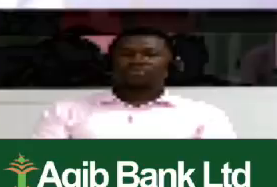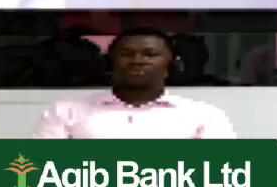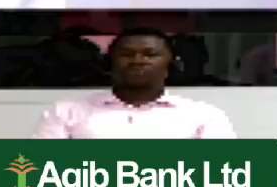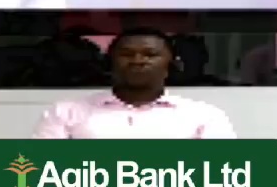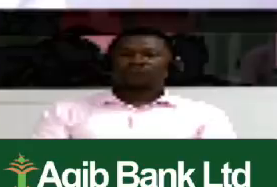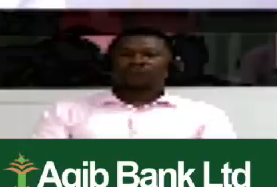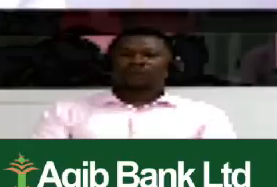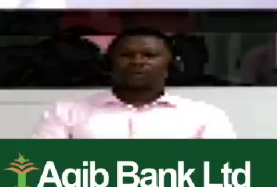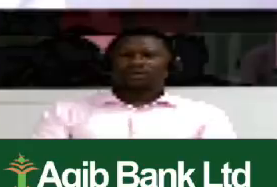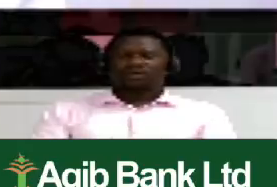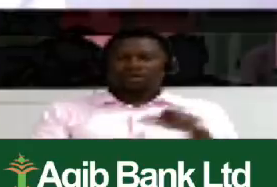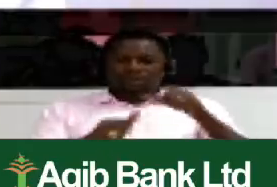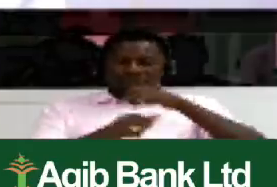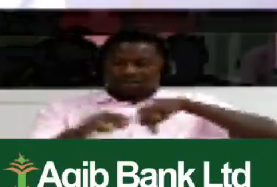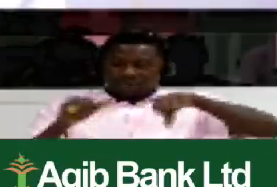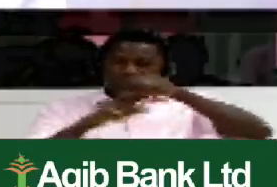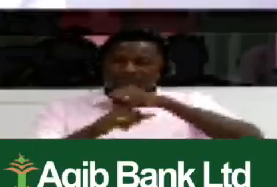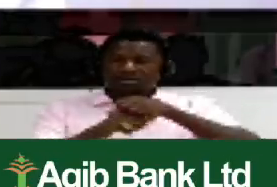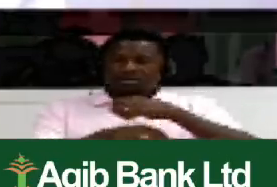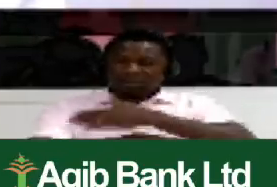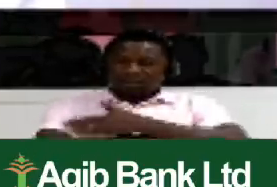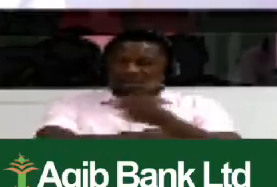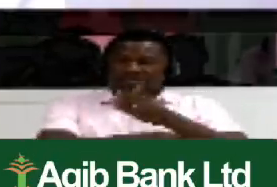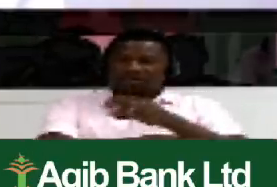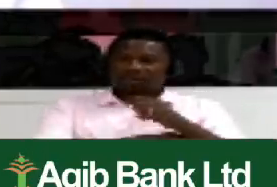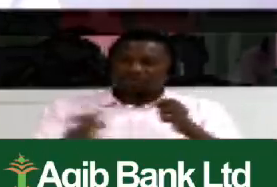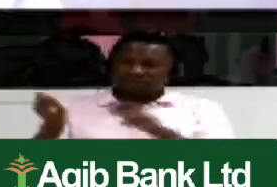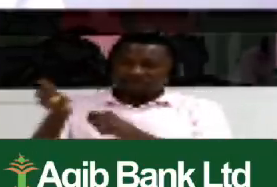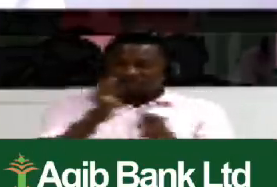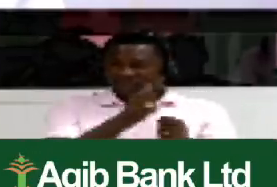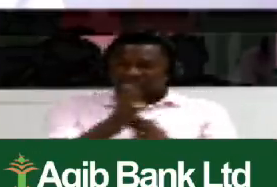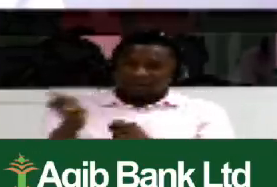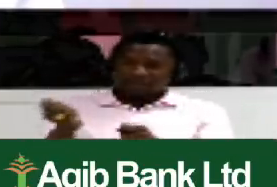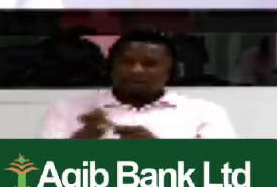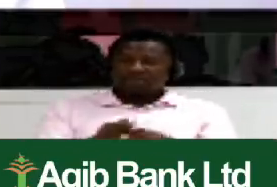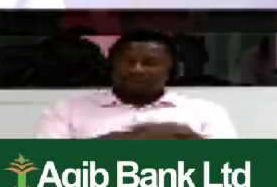Around the gate of the fire service. And in fact,